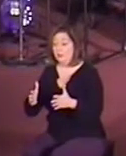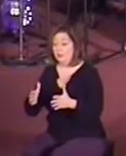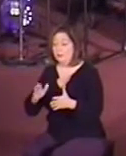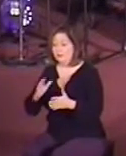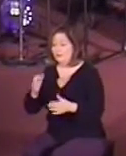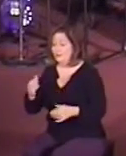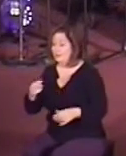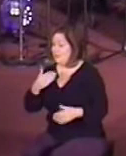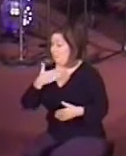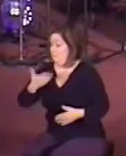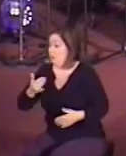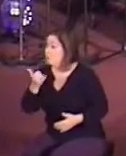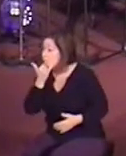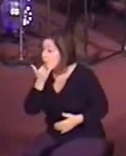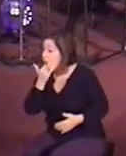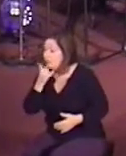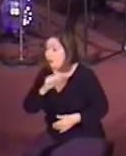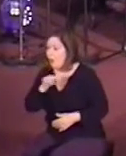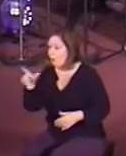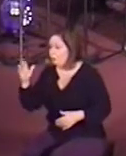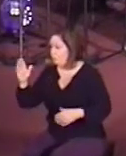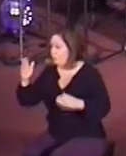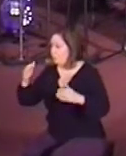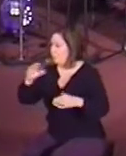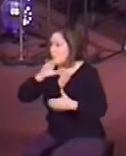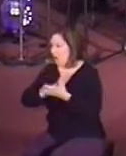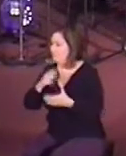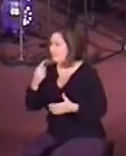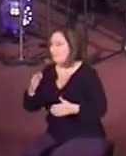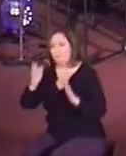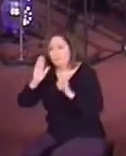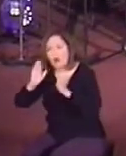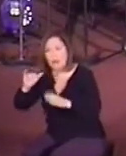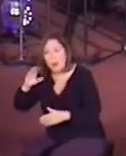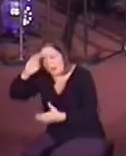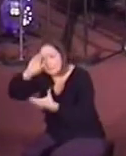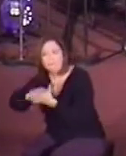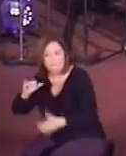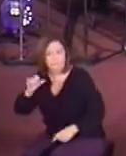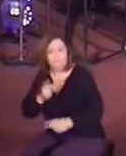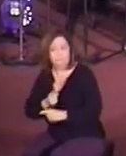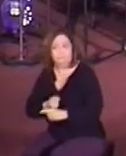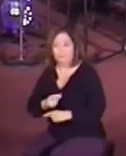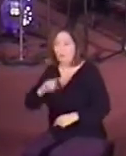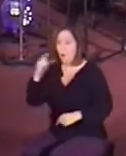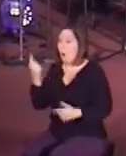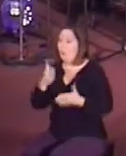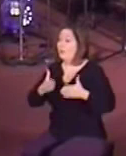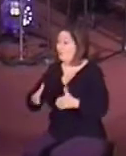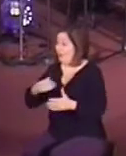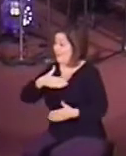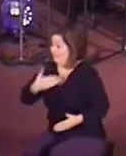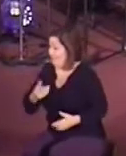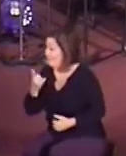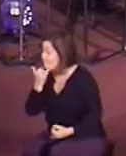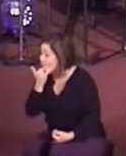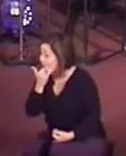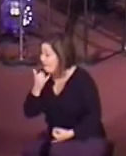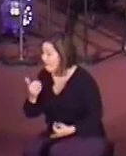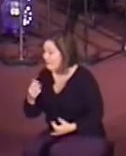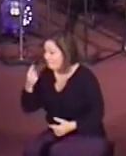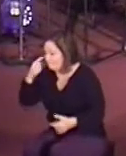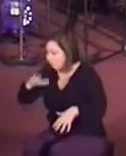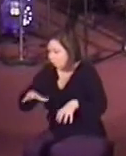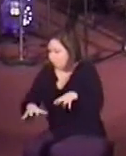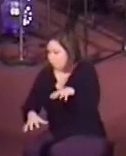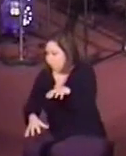was wrong, and all you wives are going, pay attention to this husband, right? The only way for him to actually admit that he was wrong was for him to